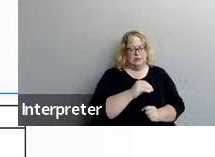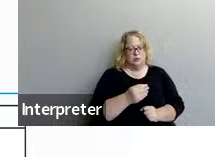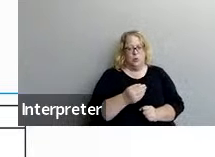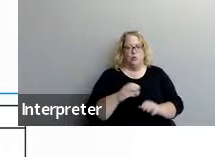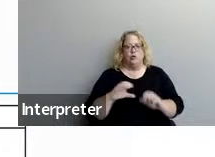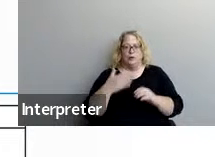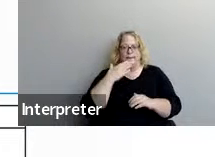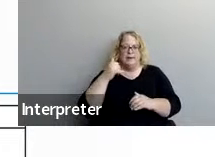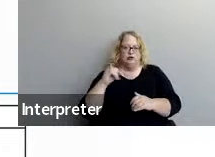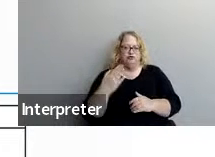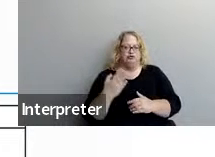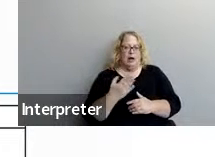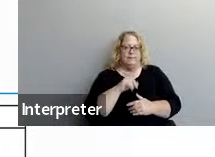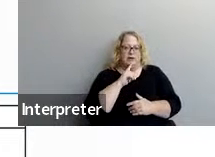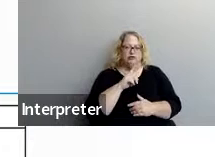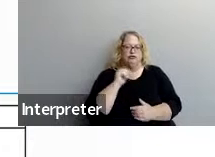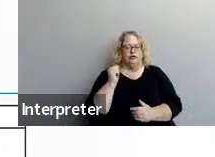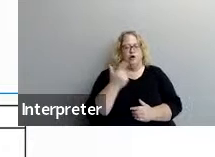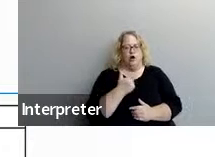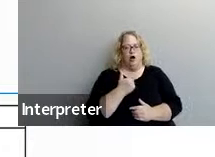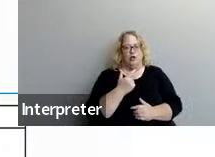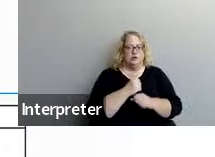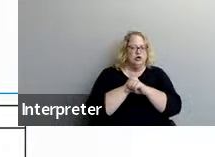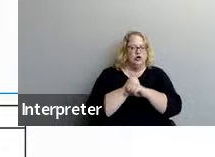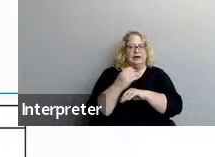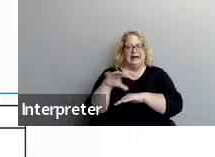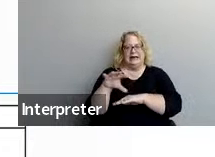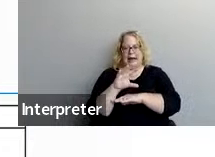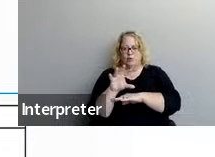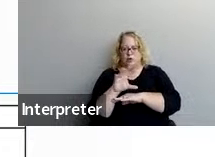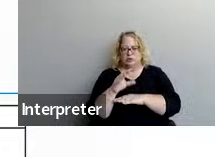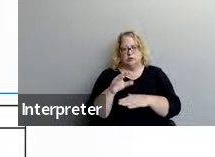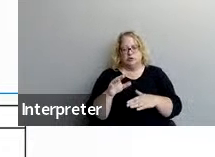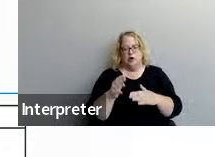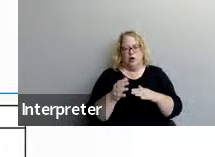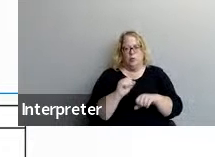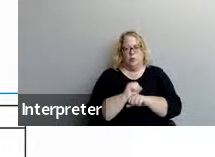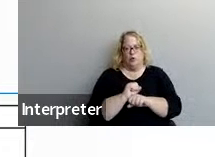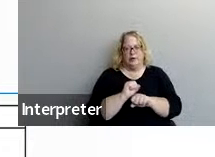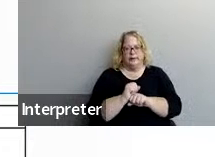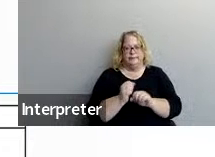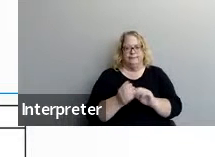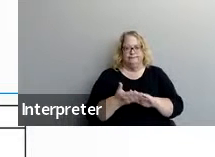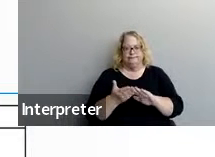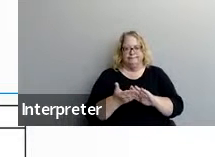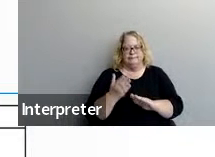we're doing a much better job ensuring all those security cameras are functioning.